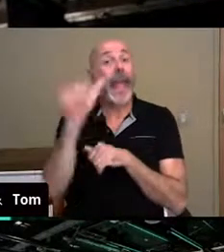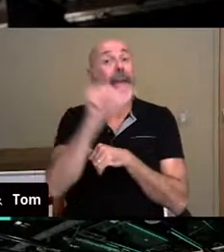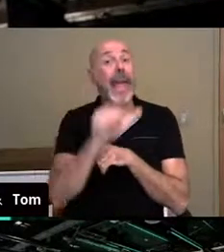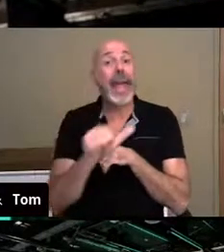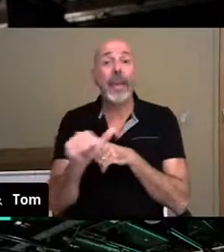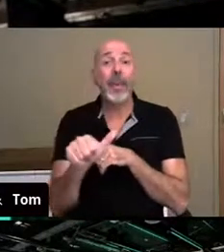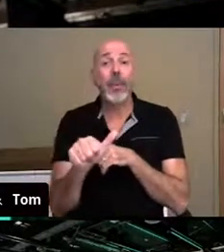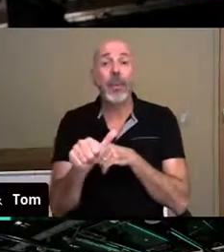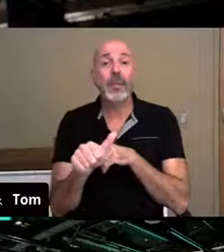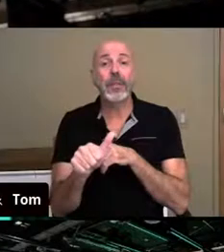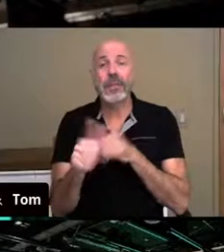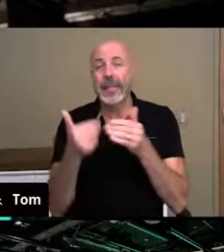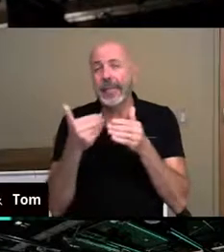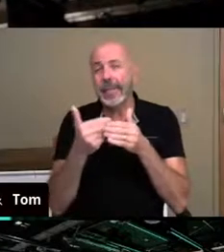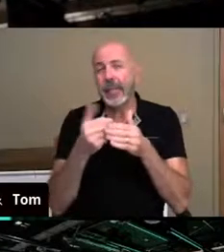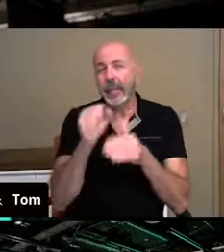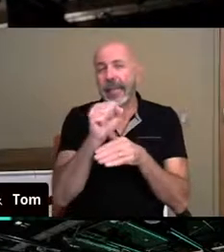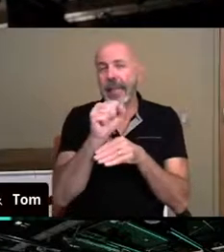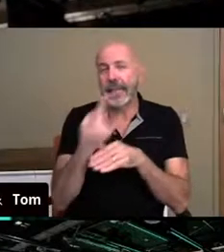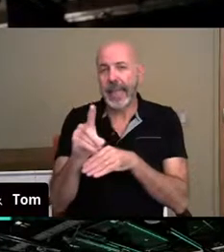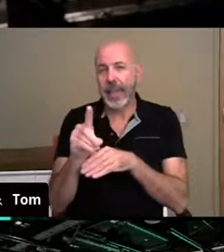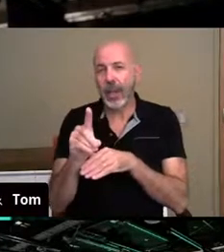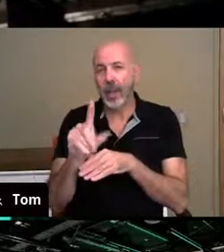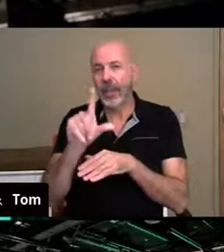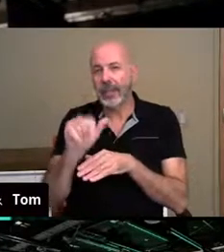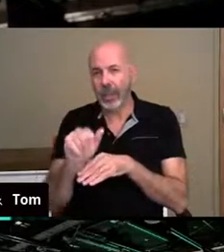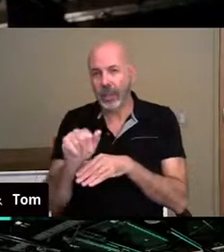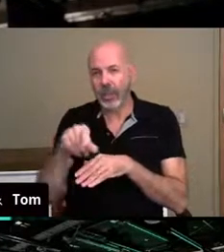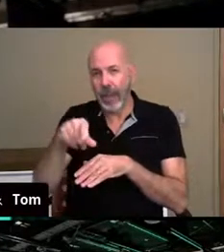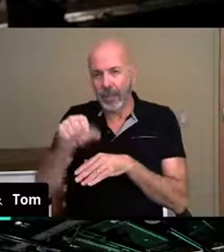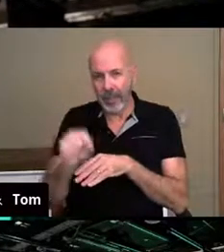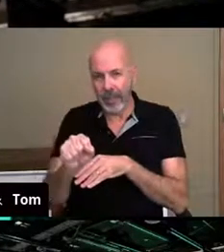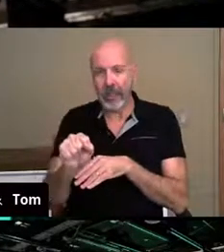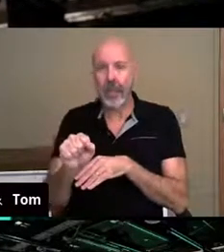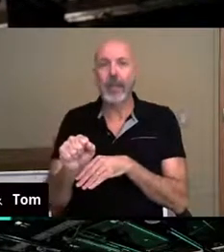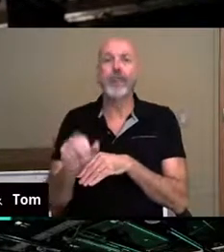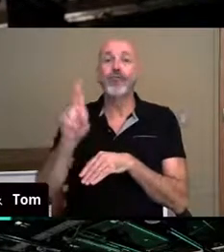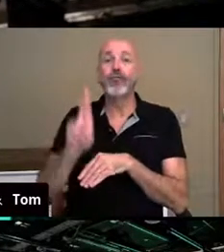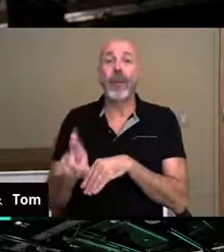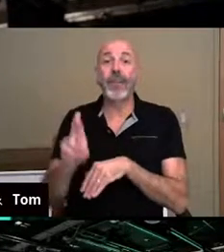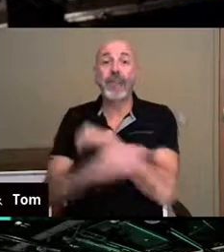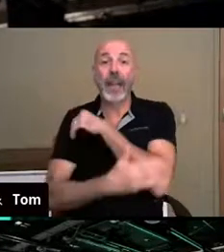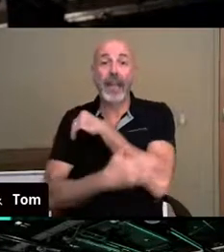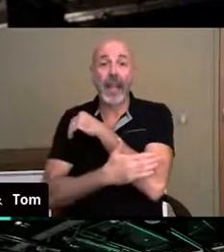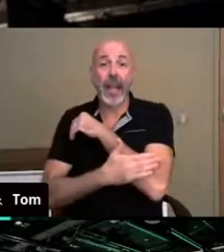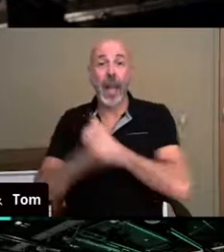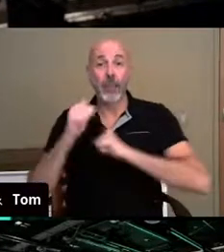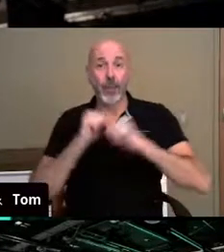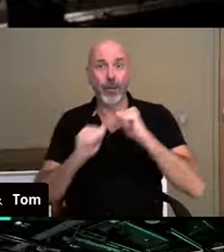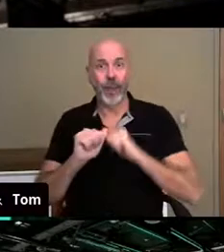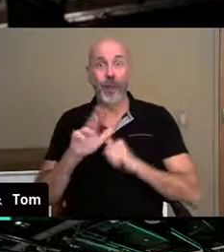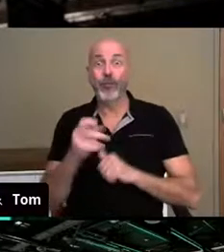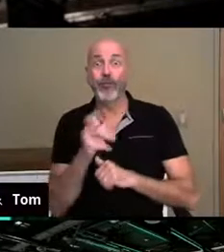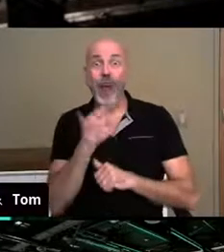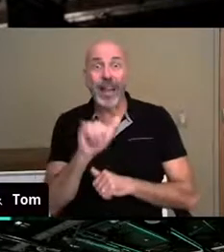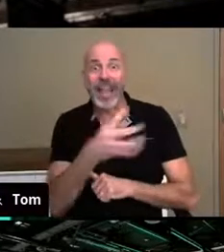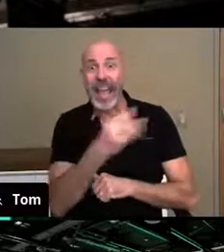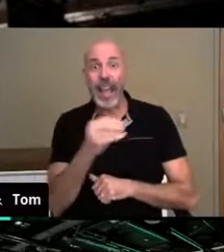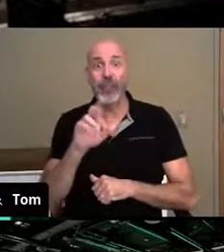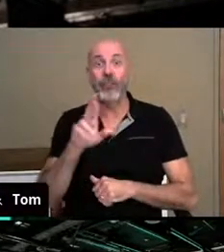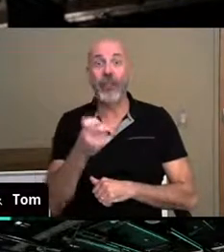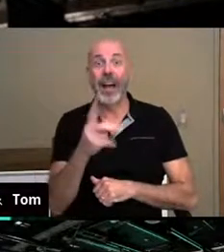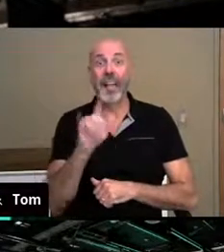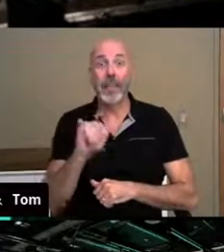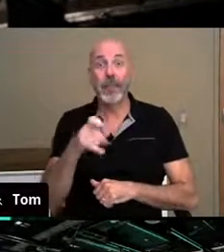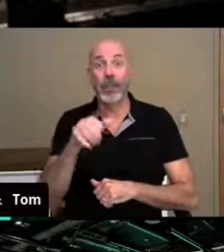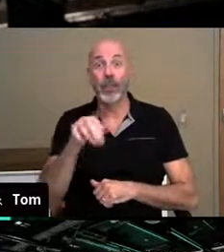in the near San Diego, Los Angeles, Palm Springs, in Riverside County, I'm performing Rocky and Rocky Horror Picture Show at a